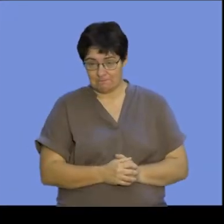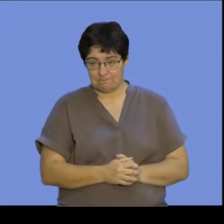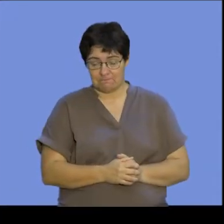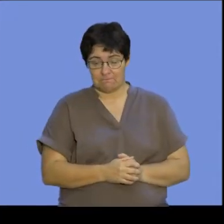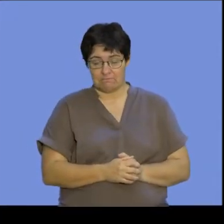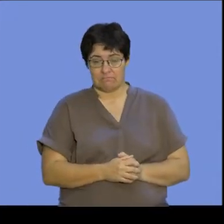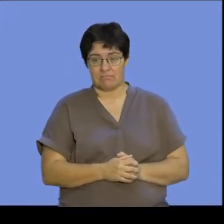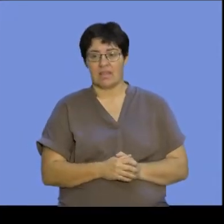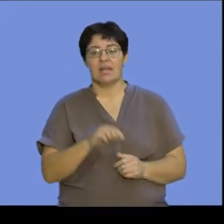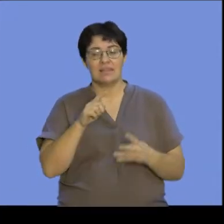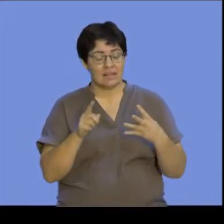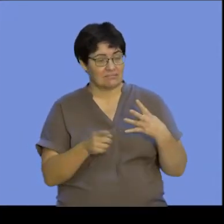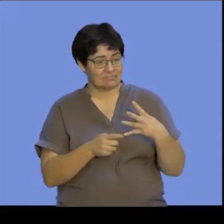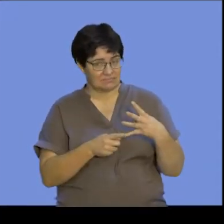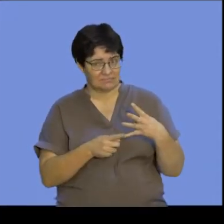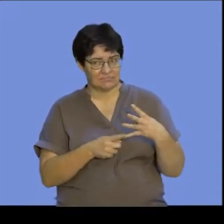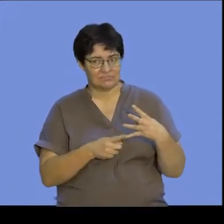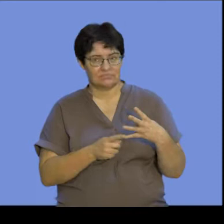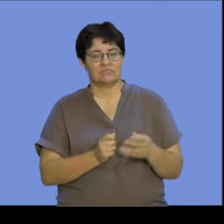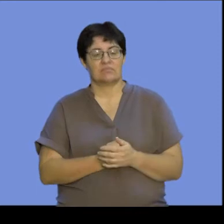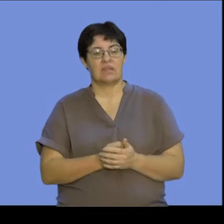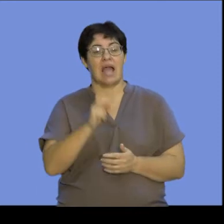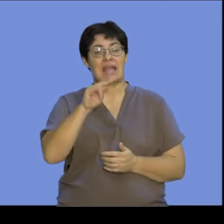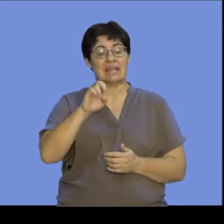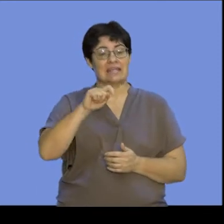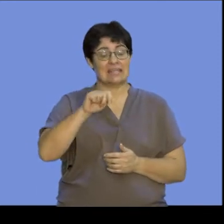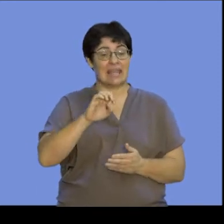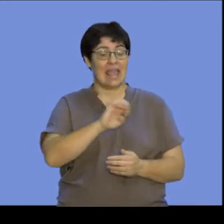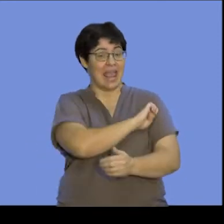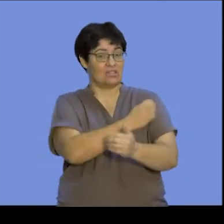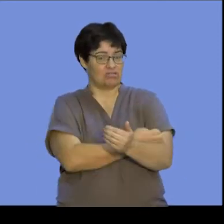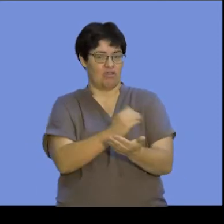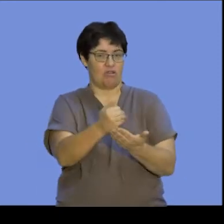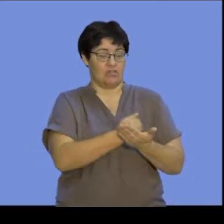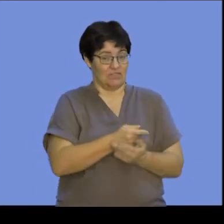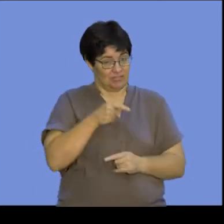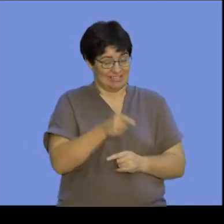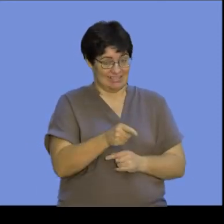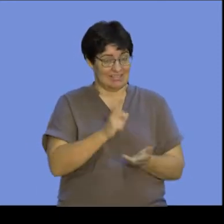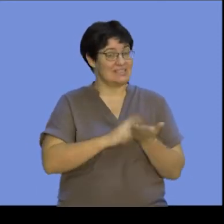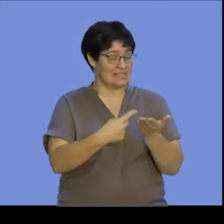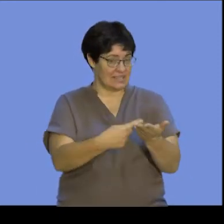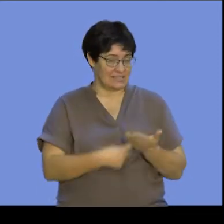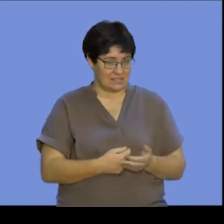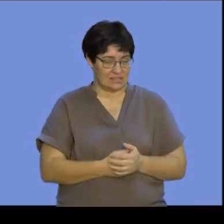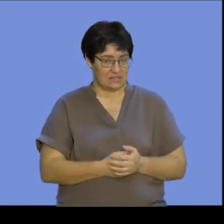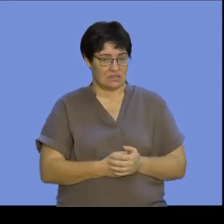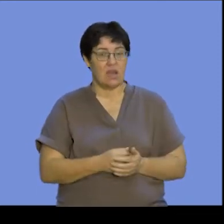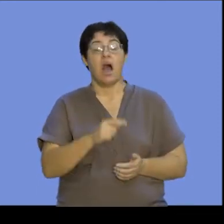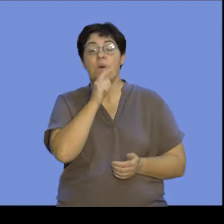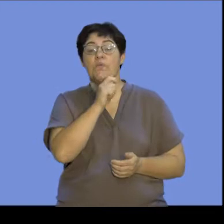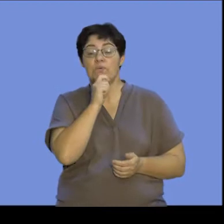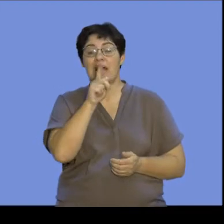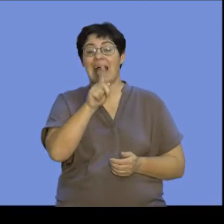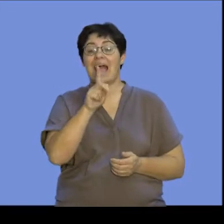And then we're going to talk about the conservation of kinetic energy. And I'm using the word